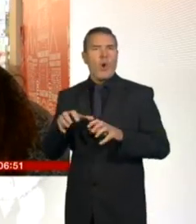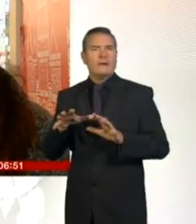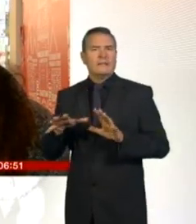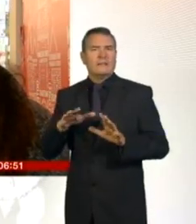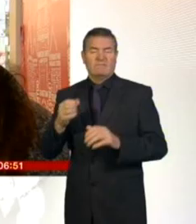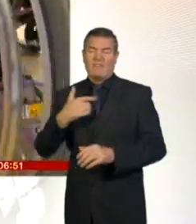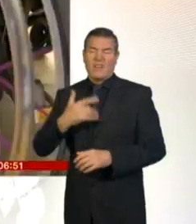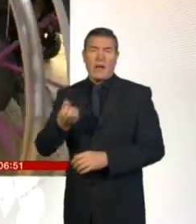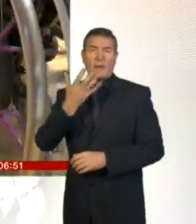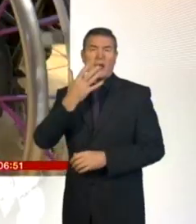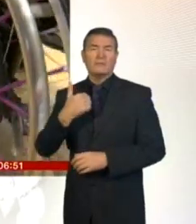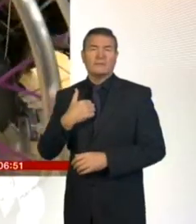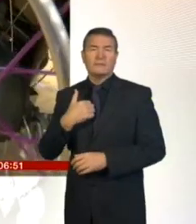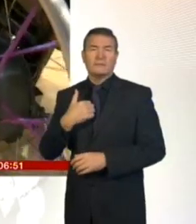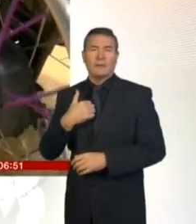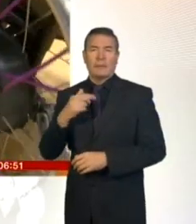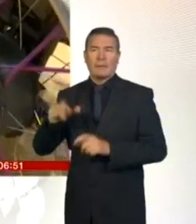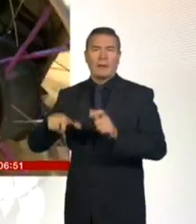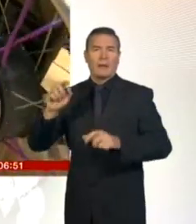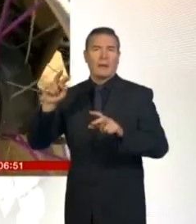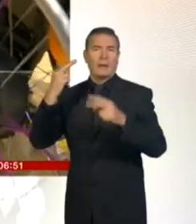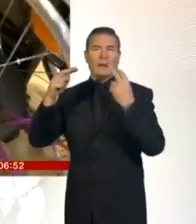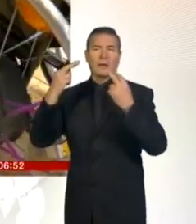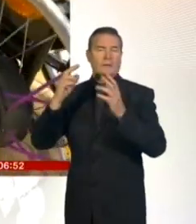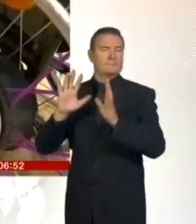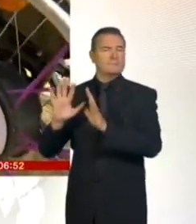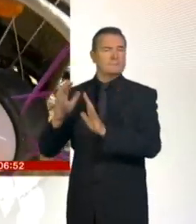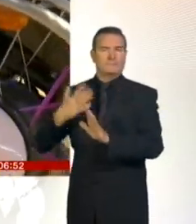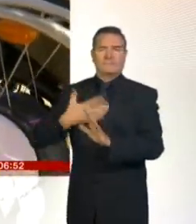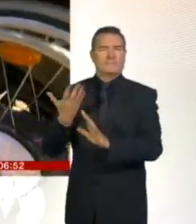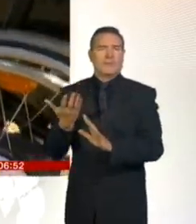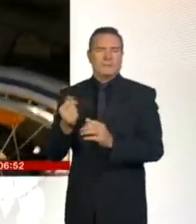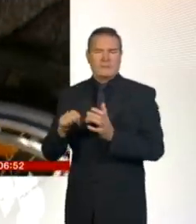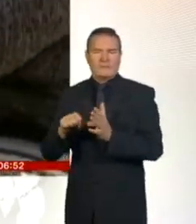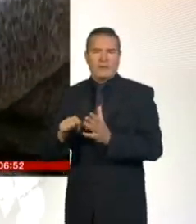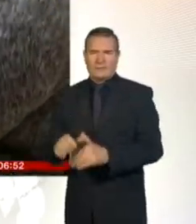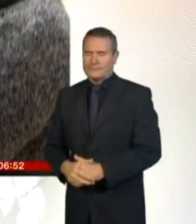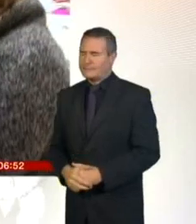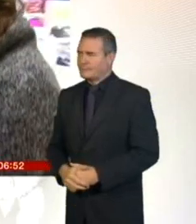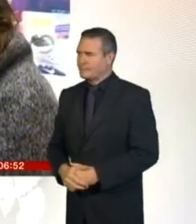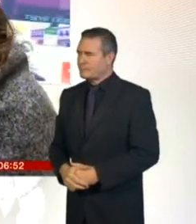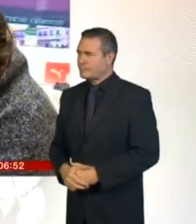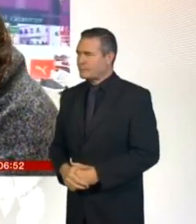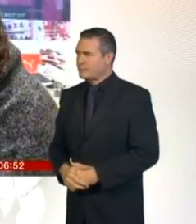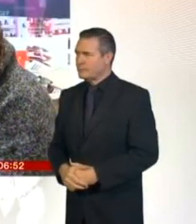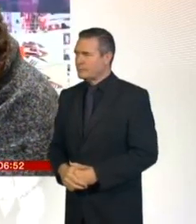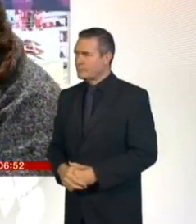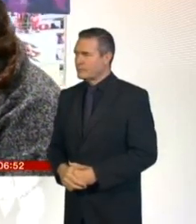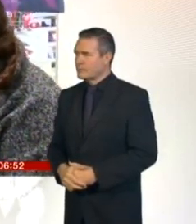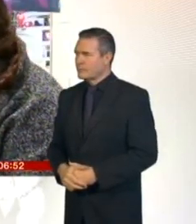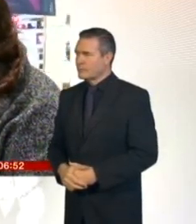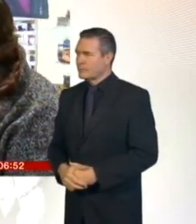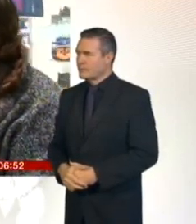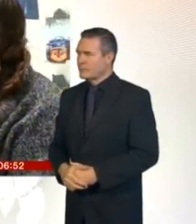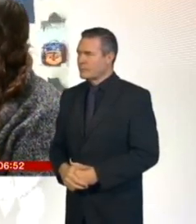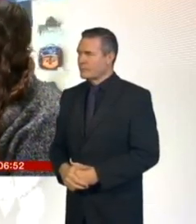really embarrassing, the looks you get and the stares, and that's really hard to deal with, and it's embarrassing. And particularly if